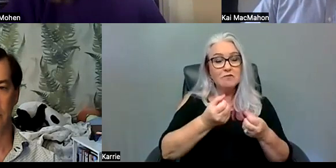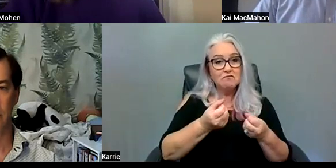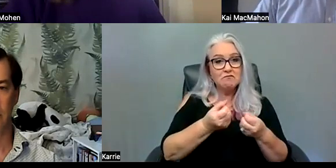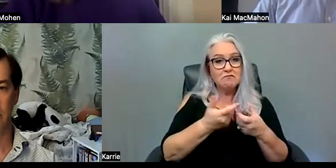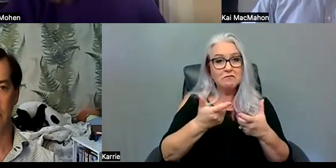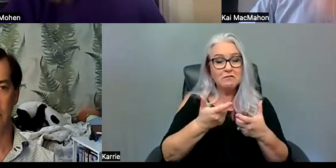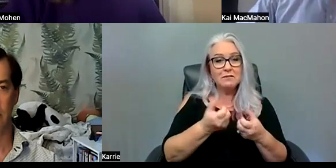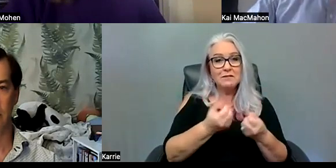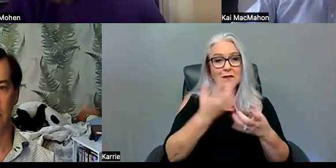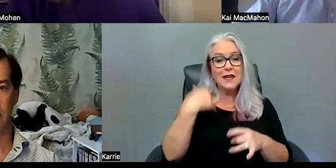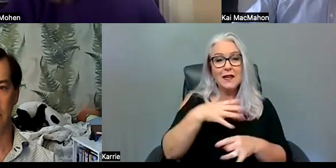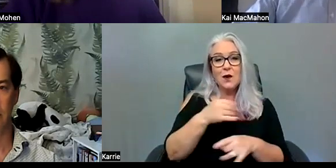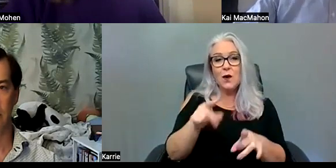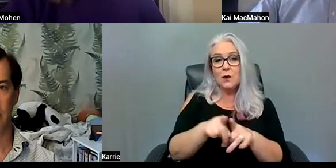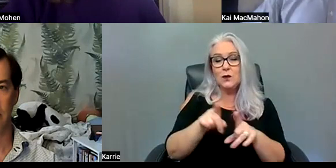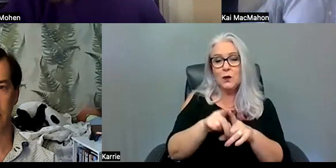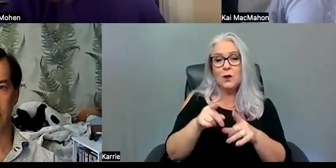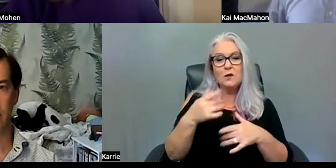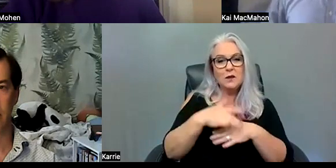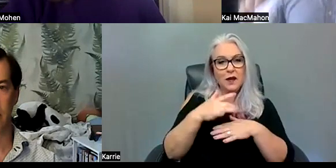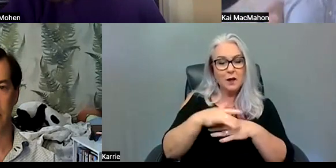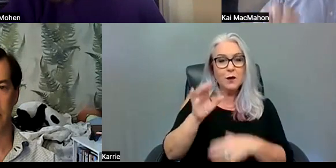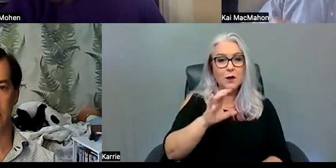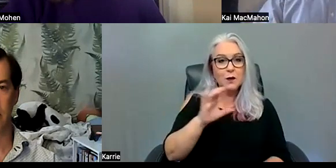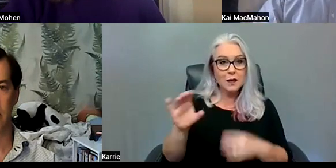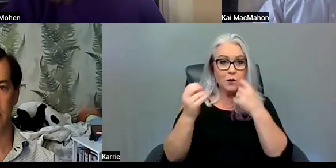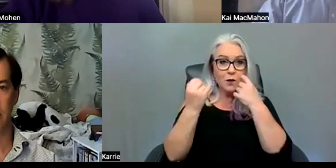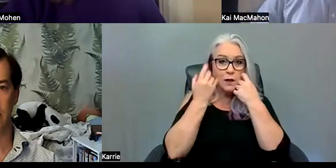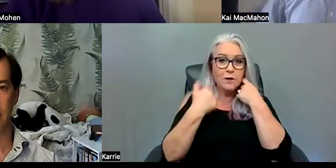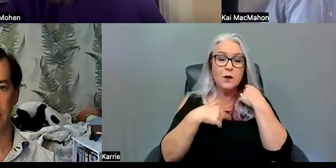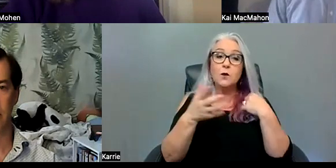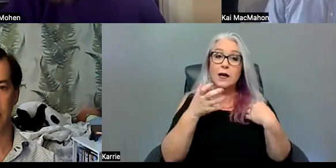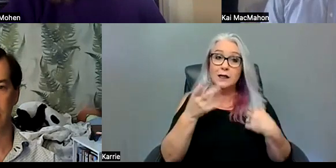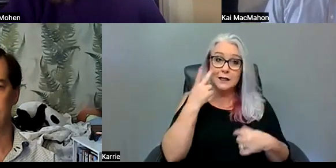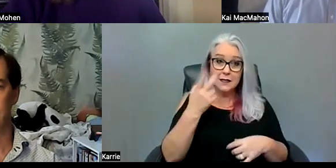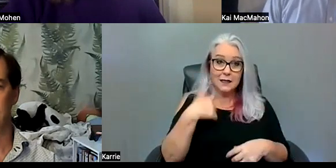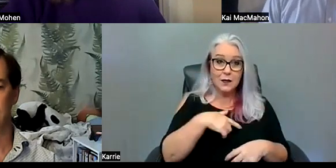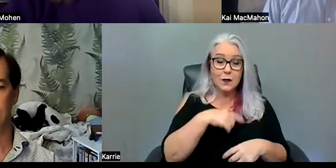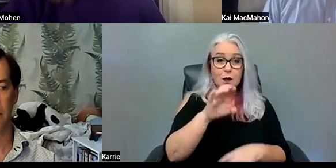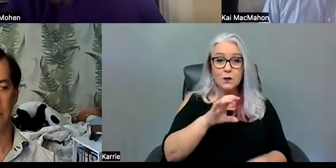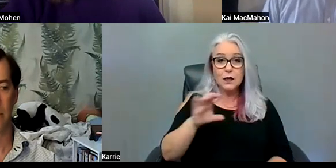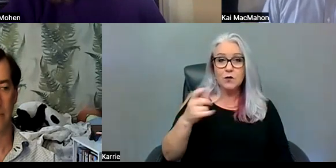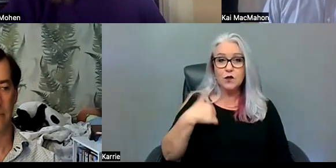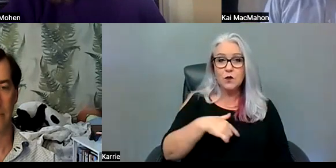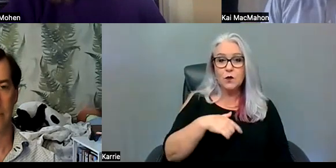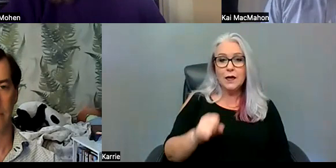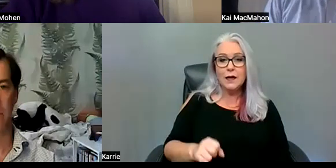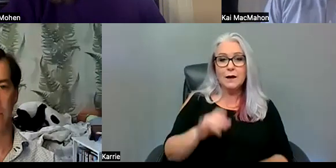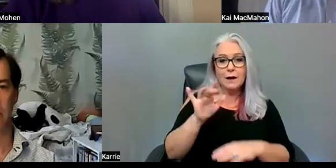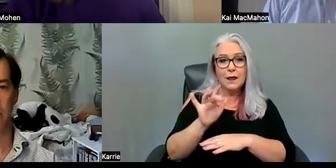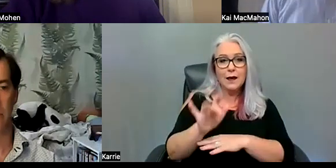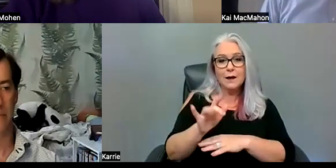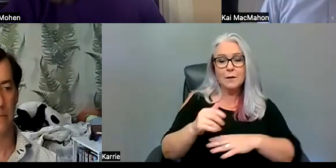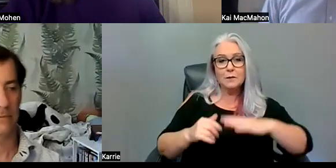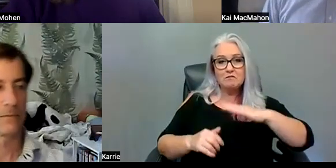also live closed captioning. If you want to see the closed captions, you can click the three dots on